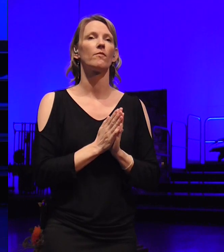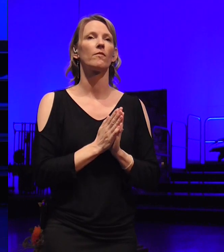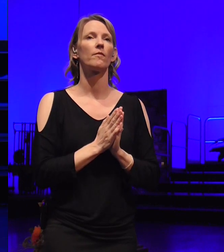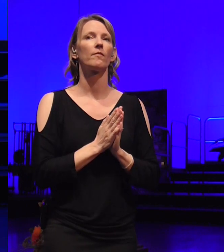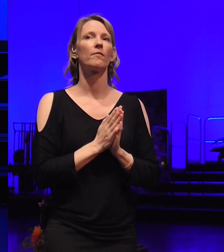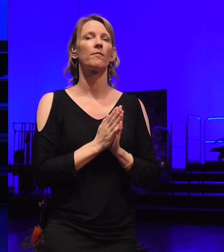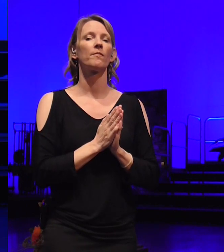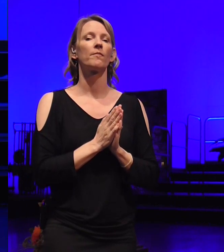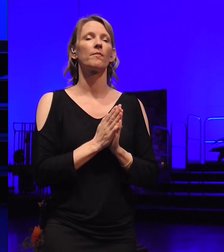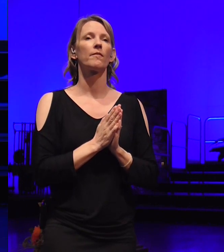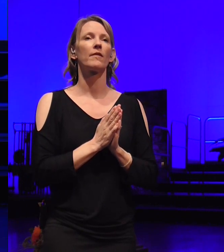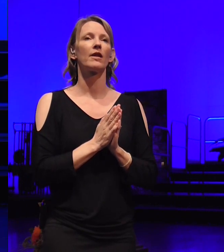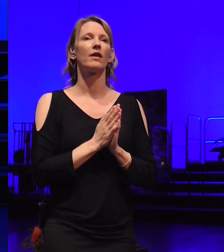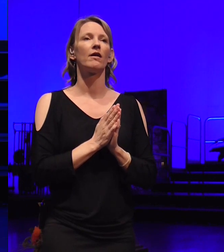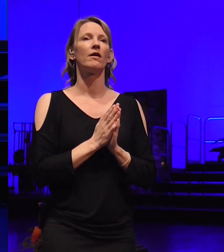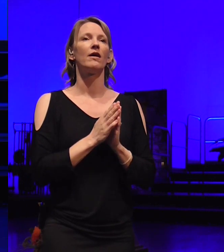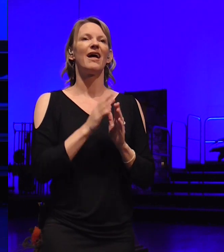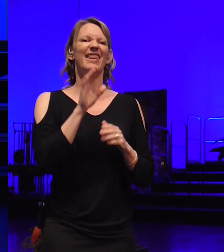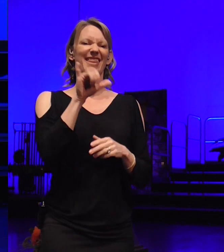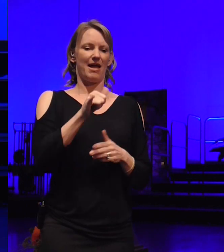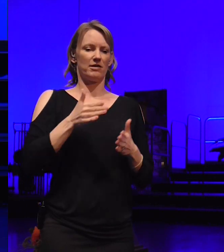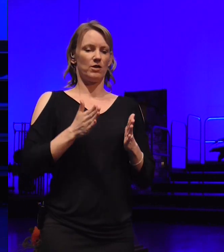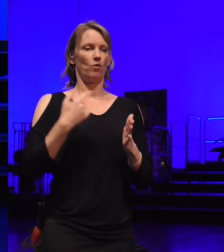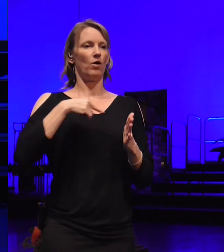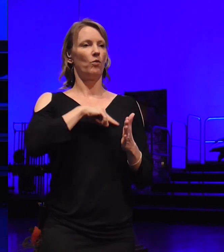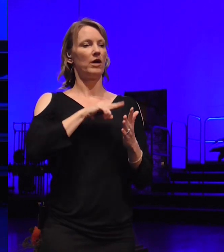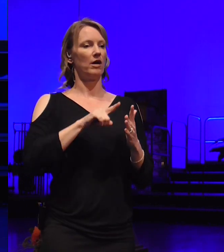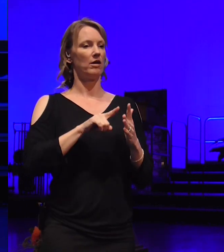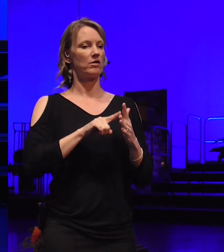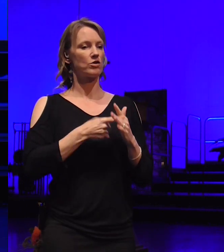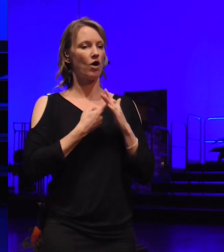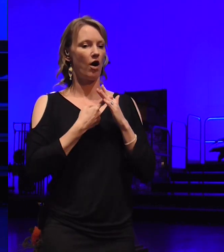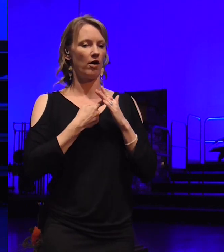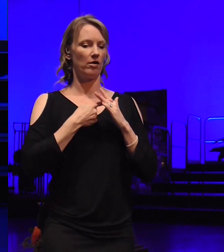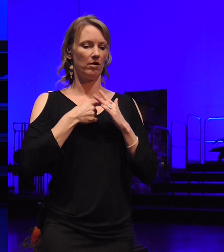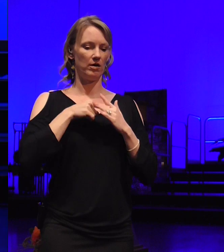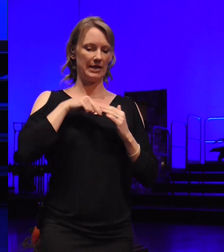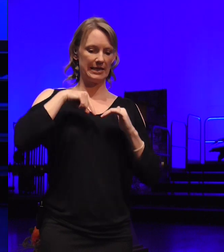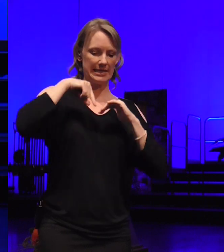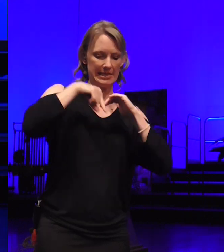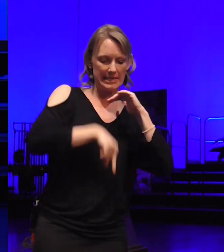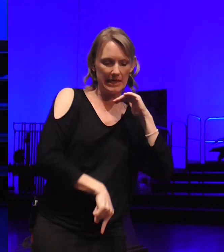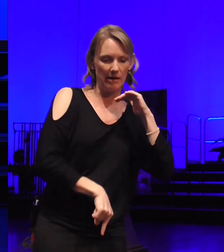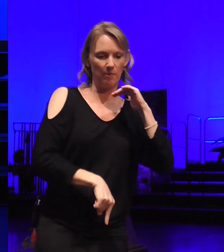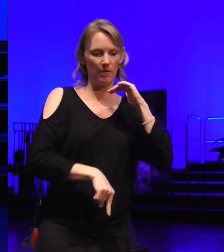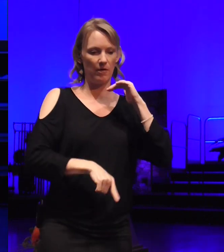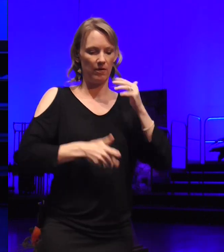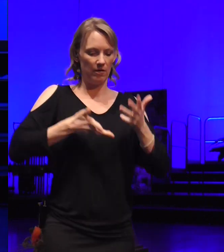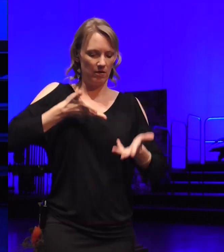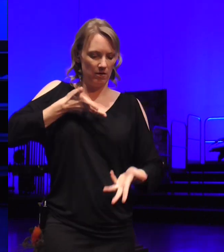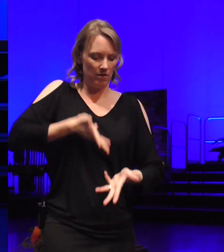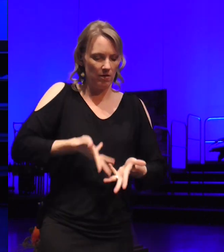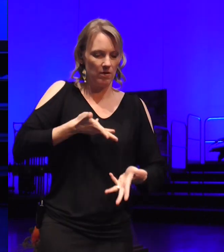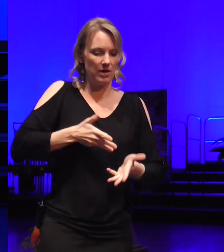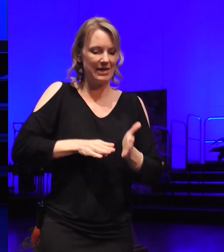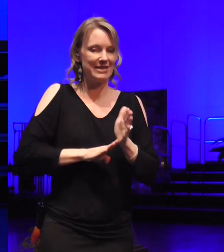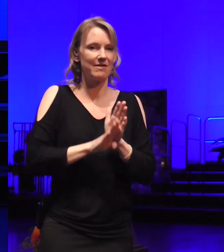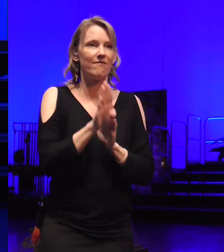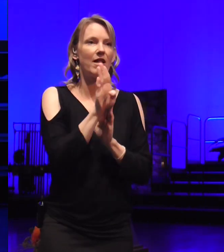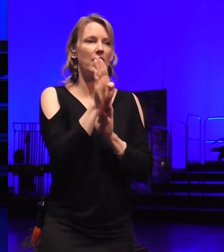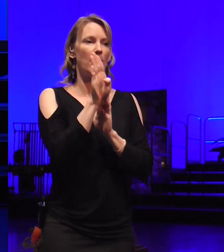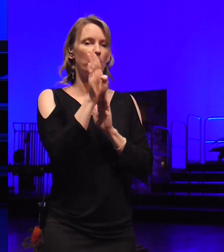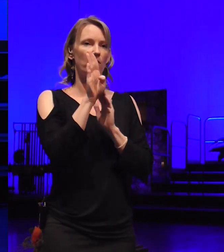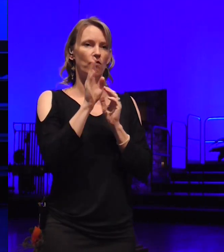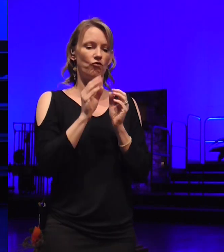And it is that way that we begin to deepen and to court our inner relationship with